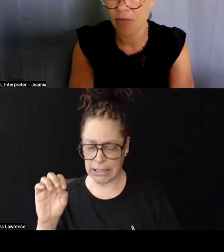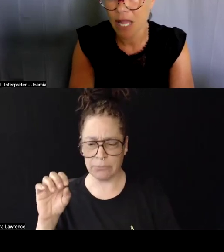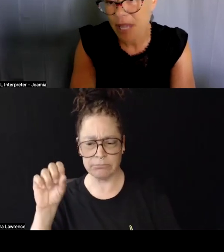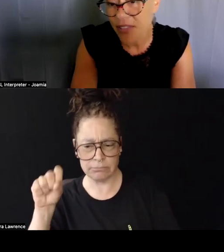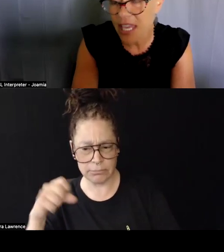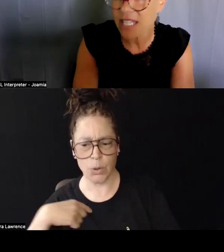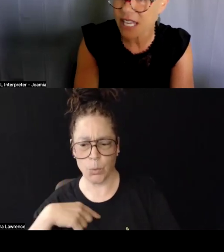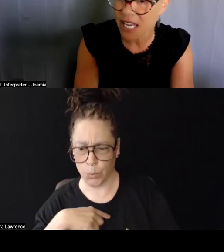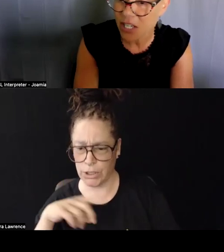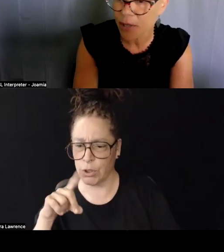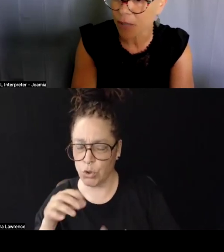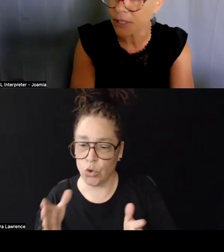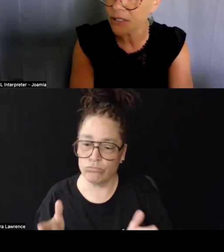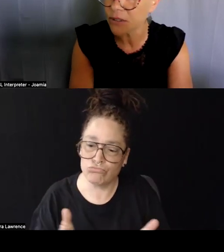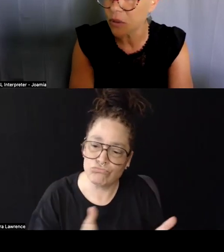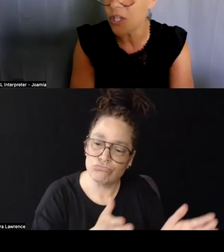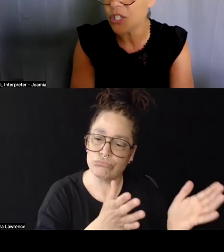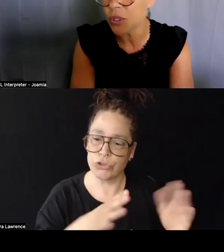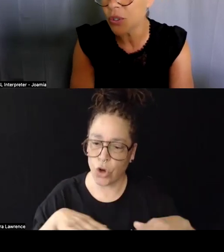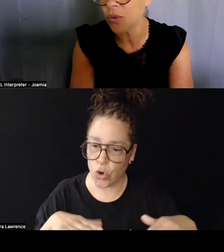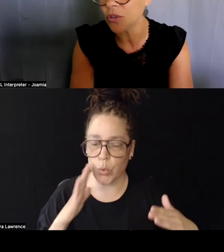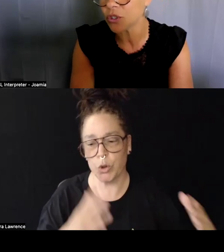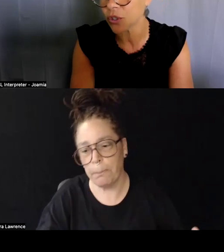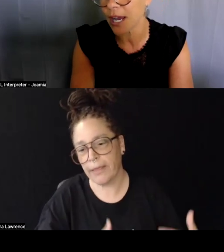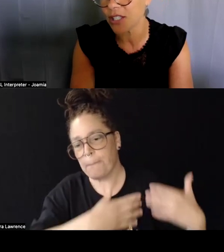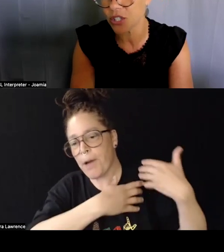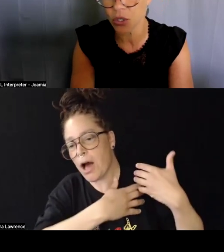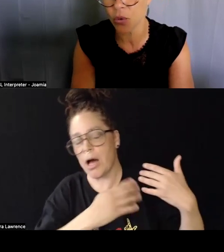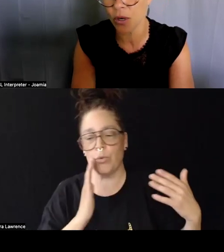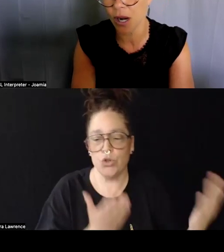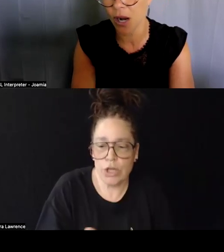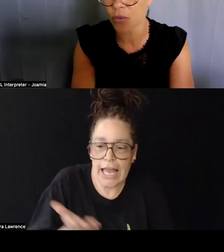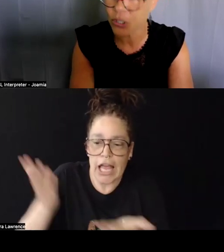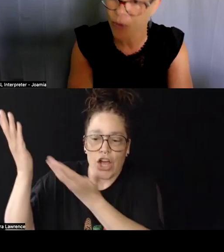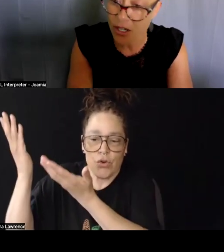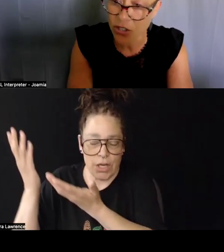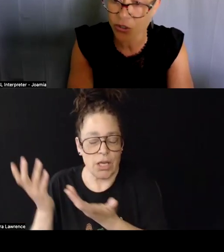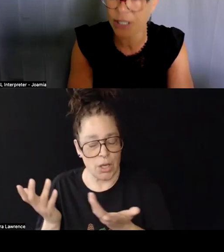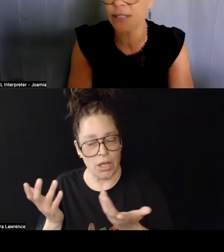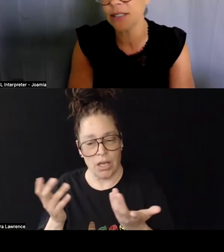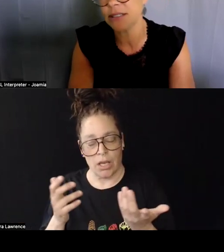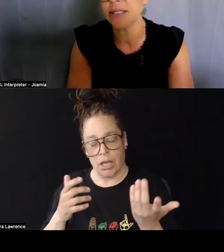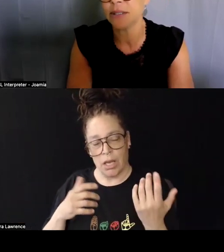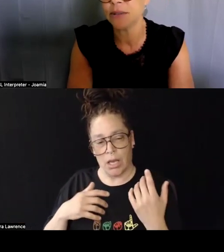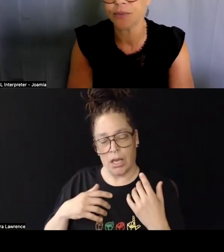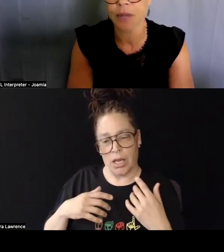And maybe in the ECE department, we do try to redirect